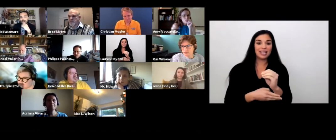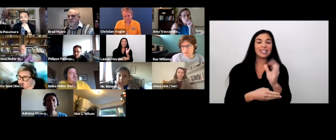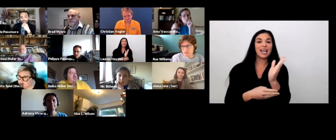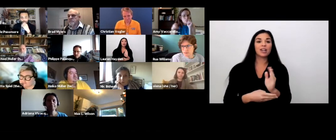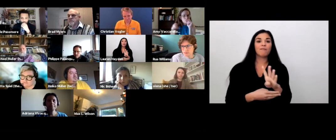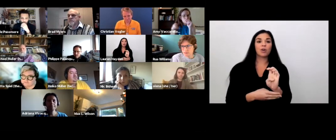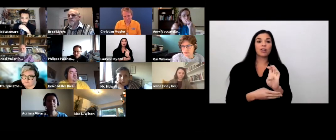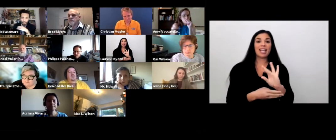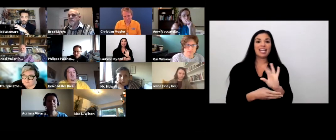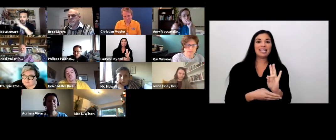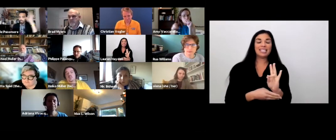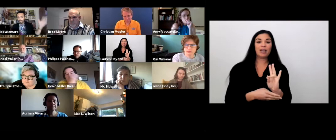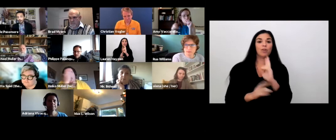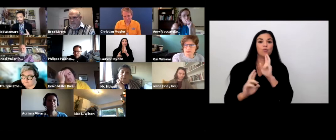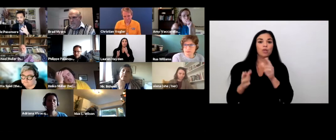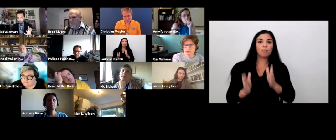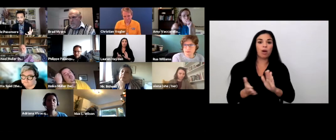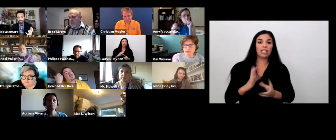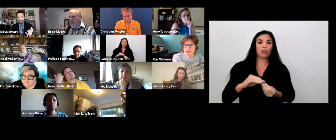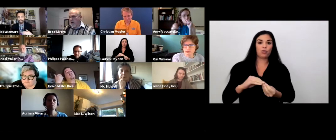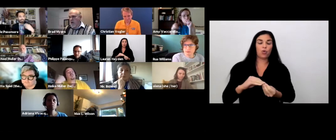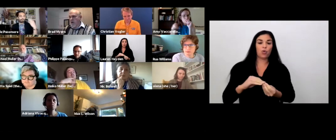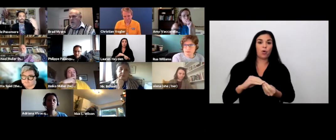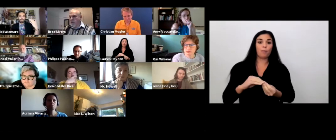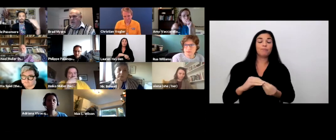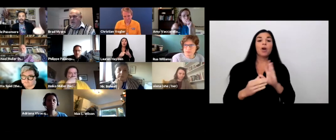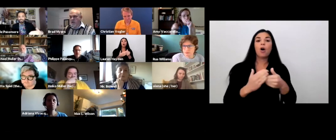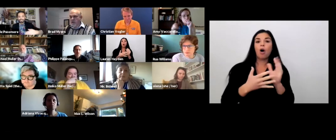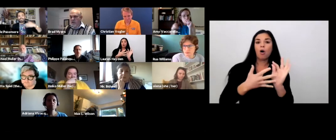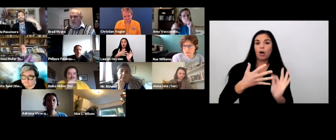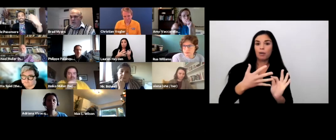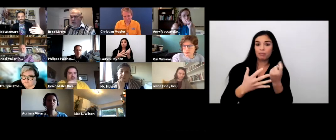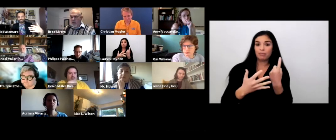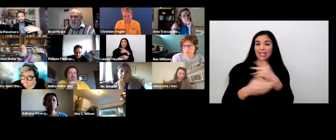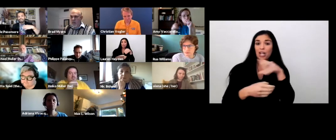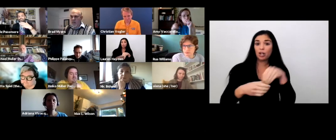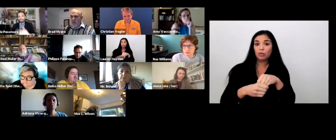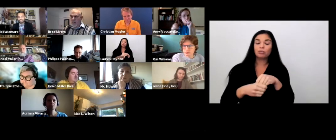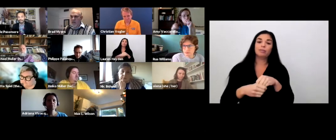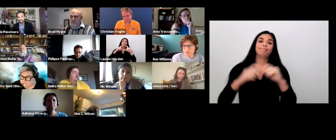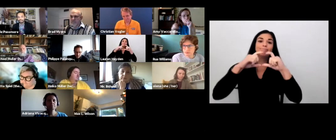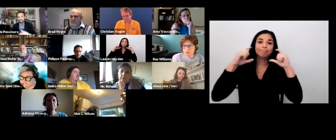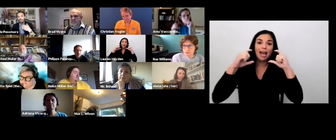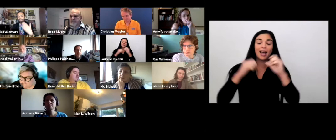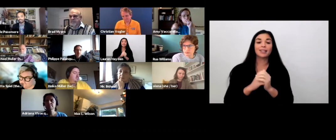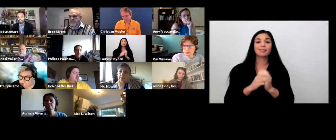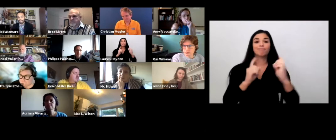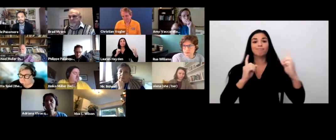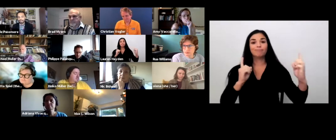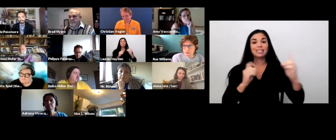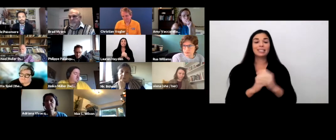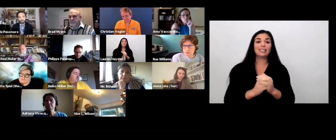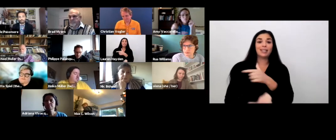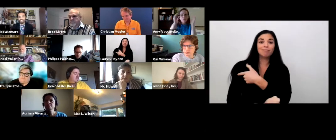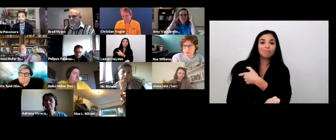keen to have all of the options, which included, you know, masks, distancing, vaccine mandates, and on-site